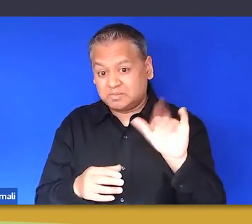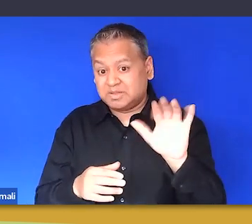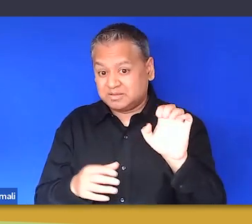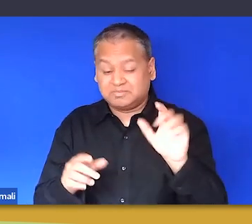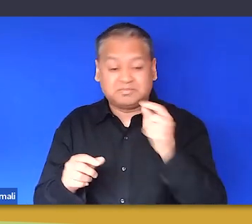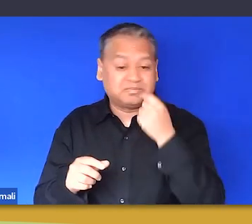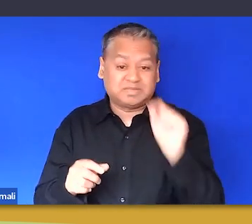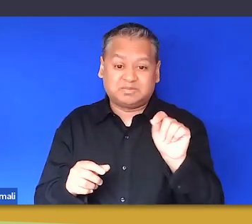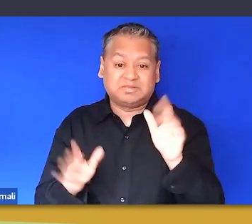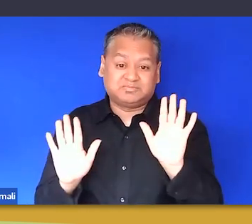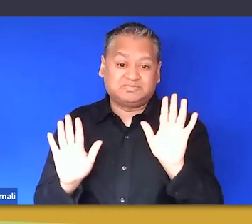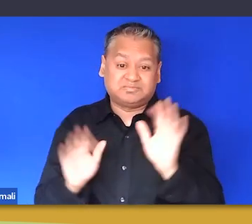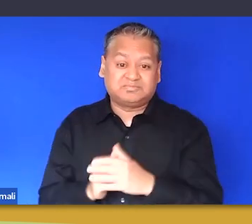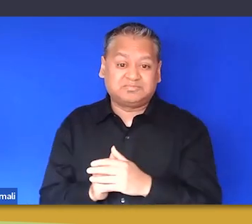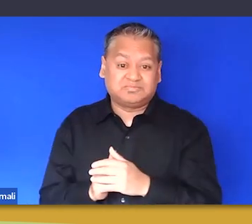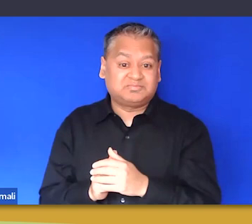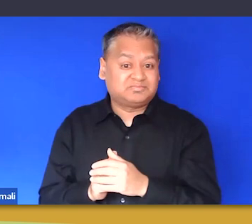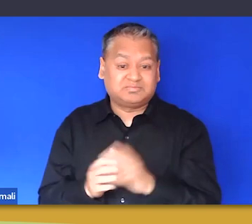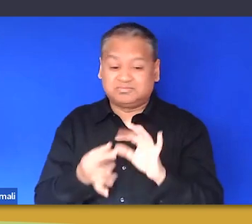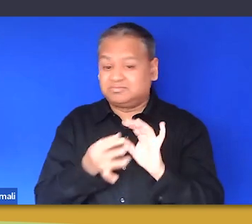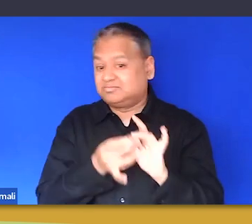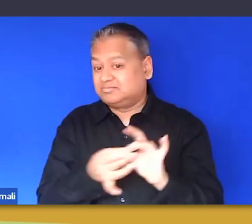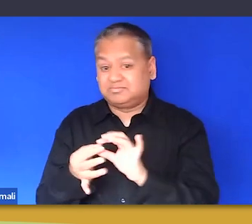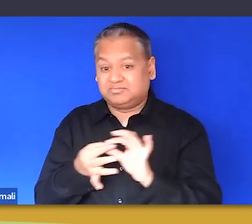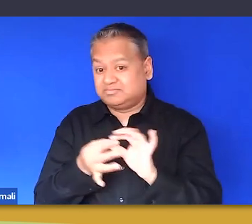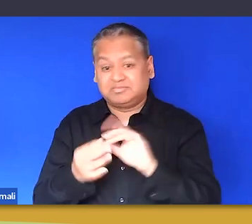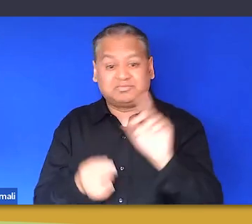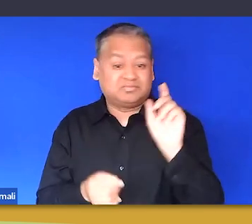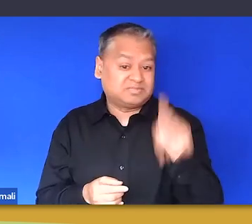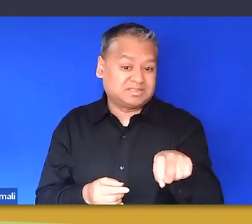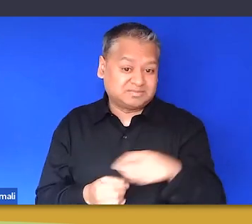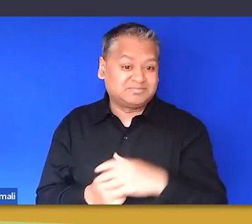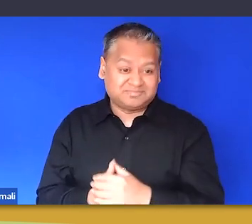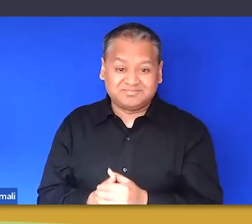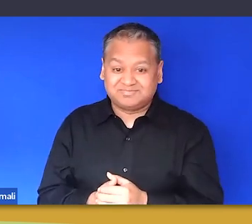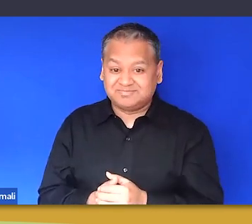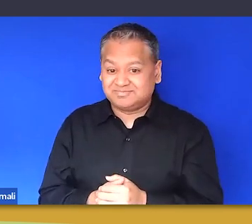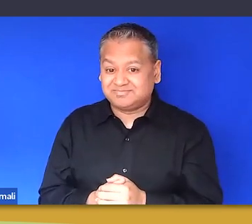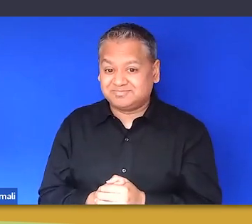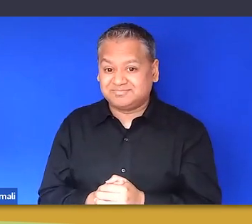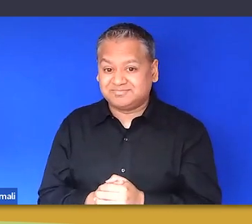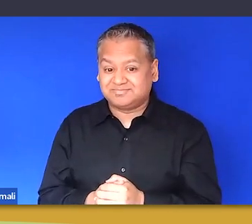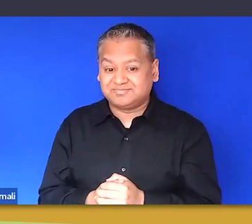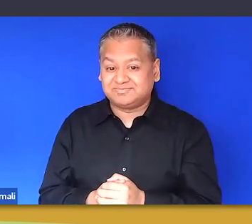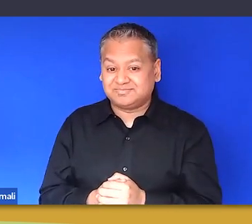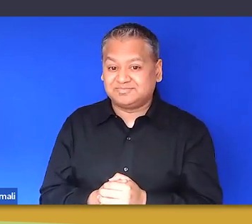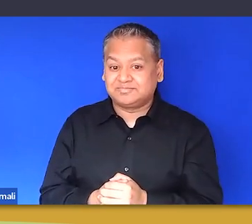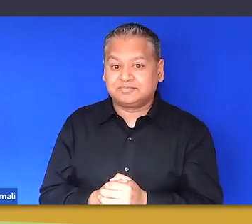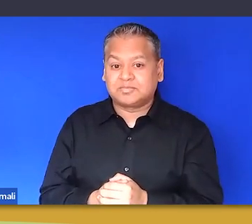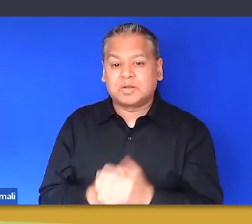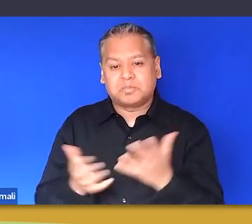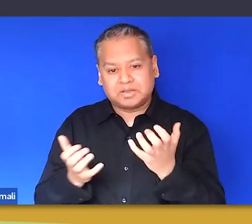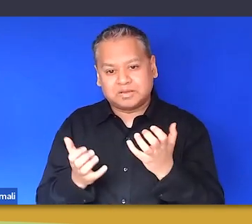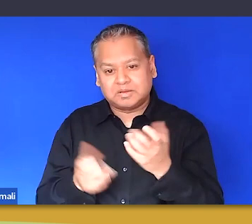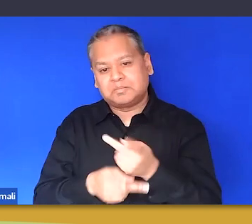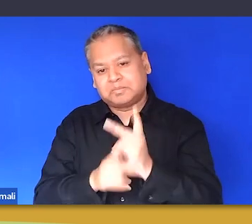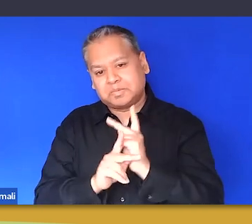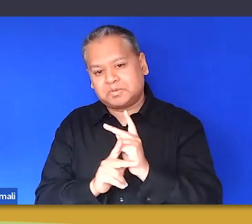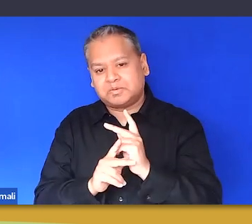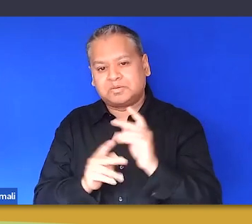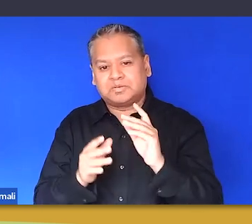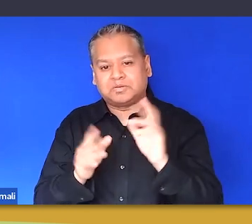And therefore, all of you, I want to leave you with the spirit of Ubuntu, the spirit of